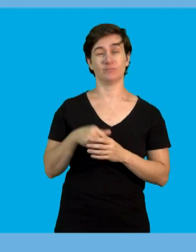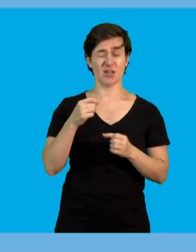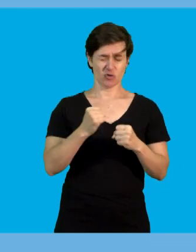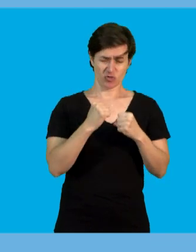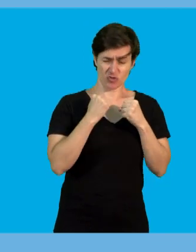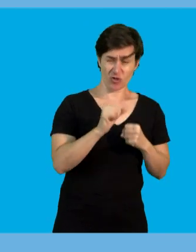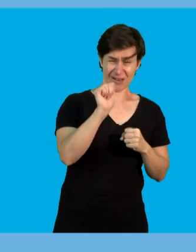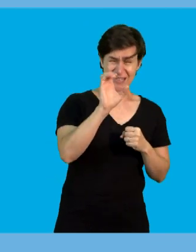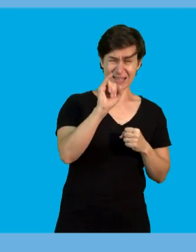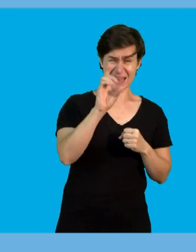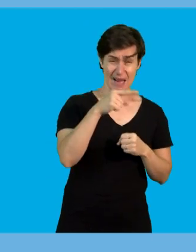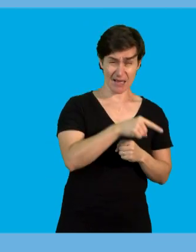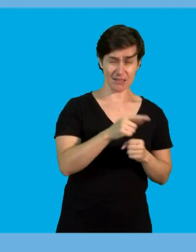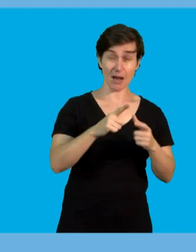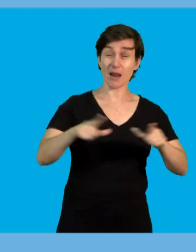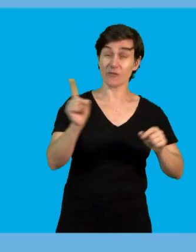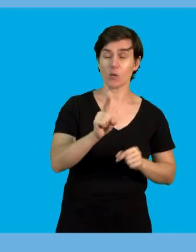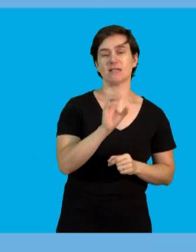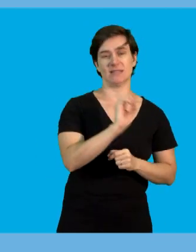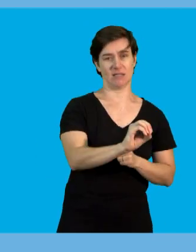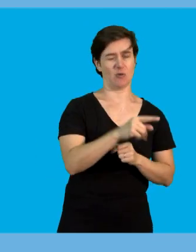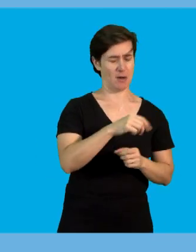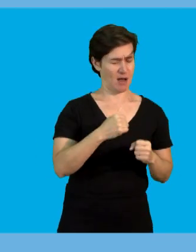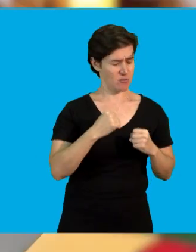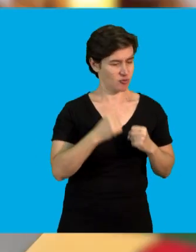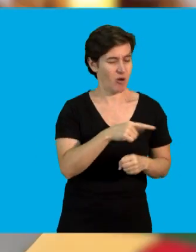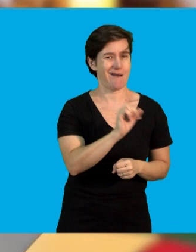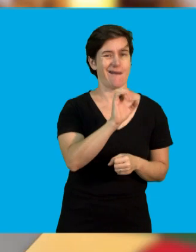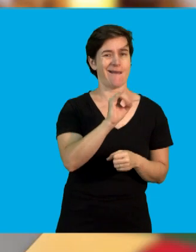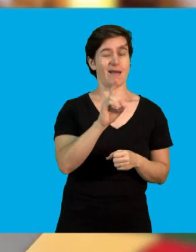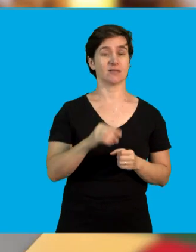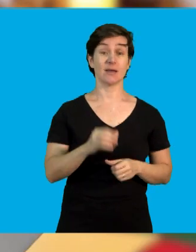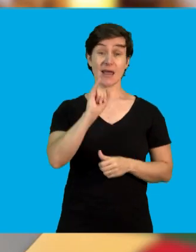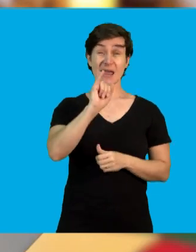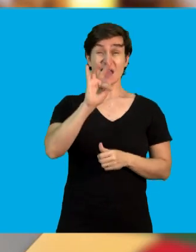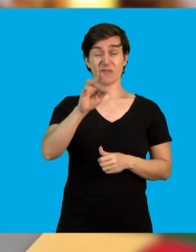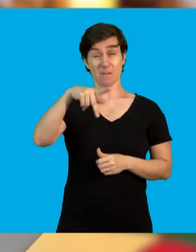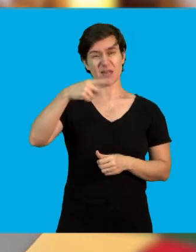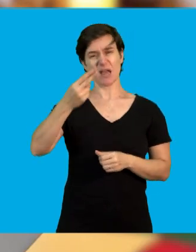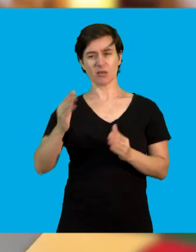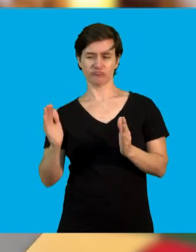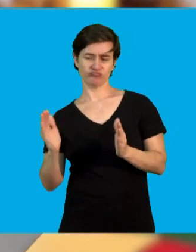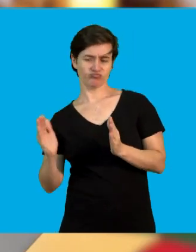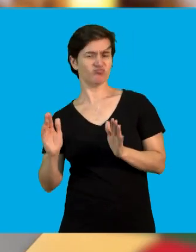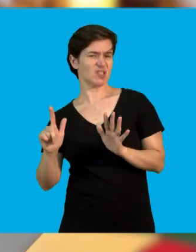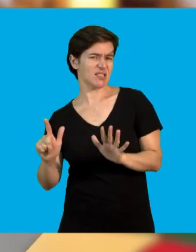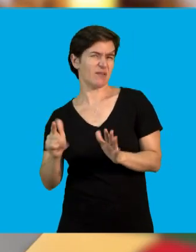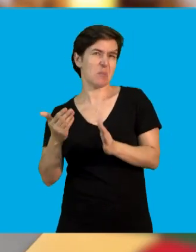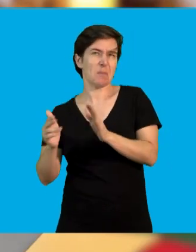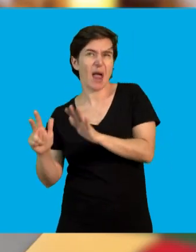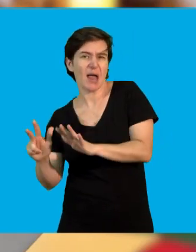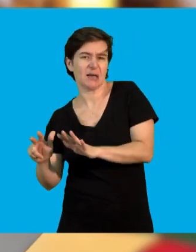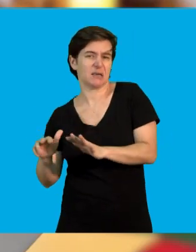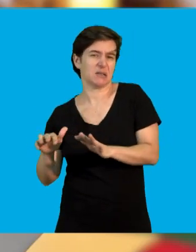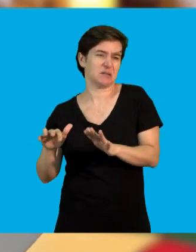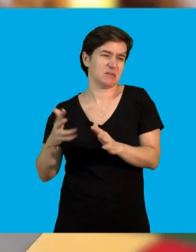And the strongest acid has a pH of 0. And if the pH of a substance is around 7, like for instance